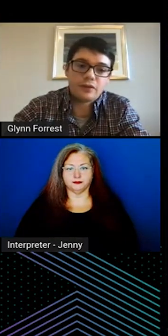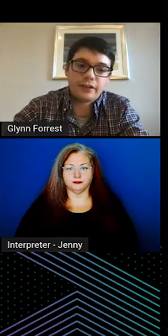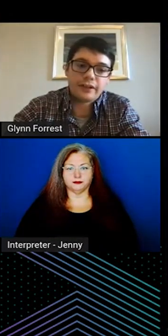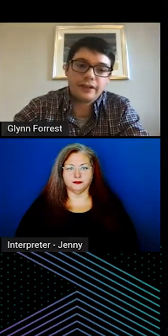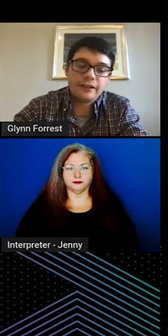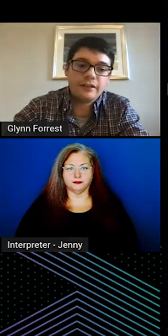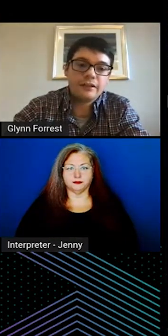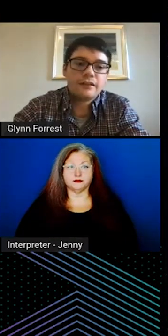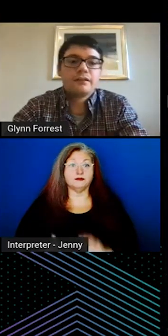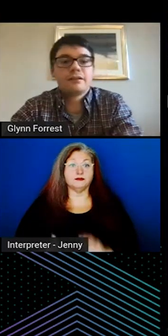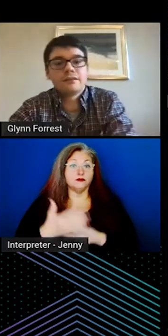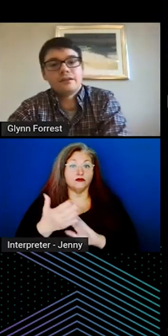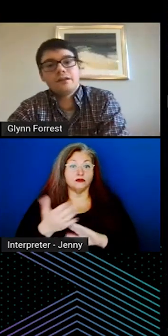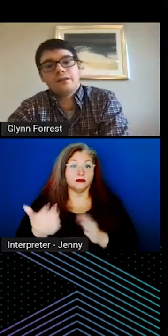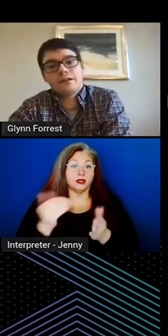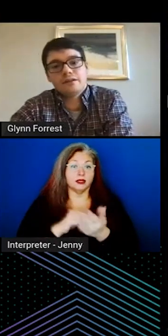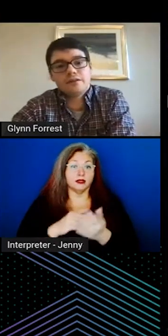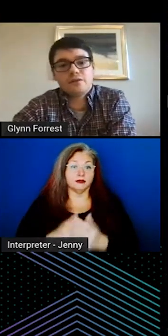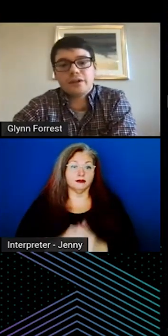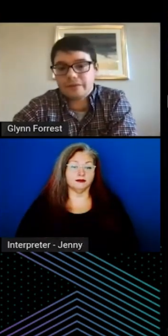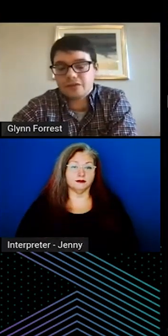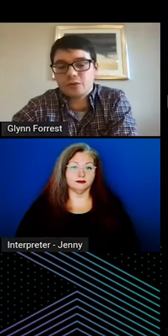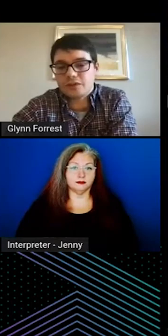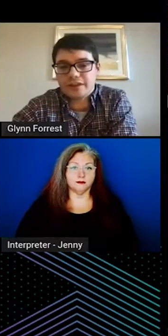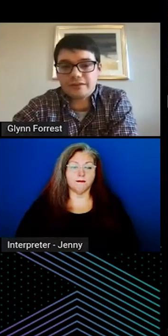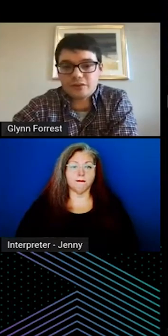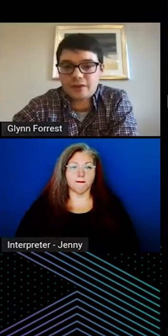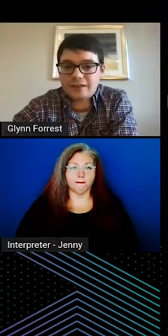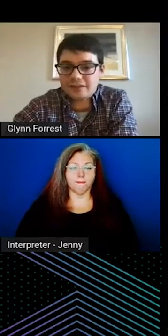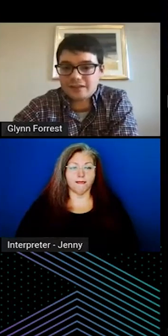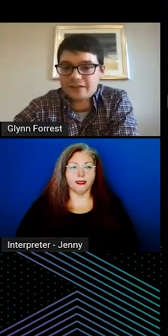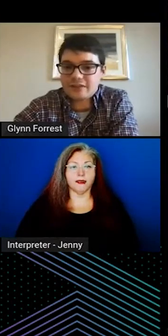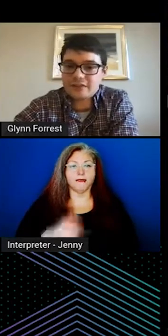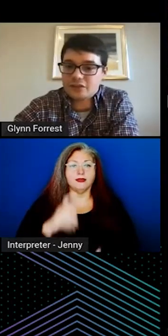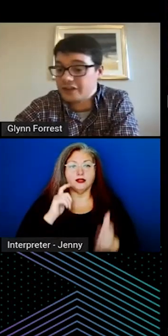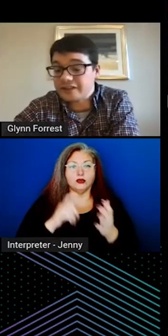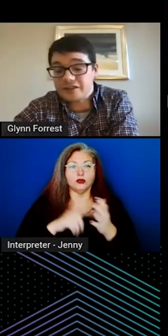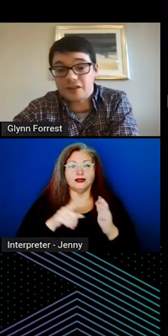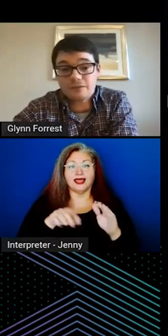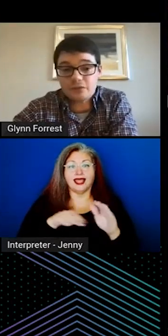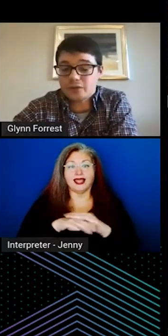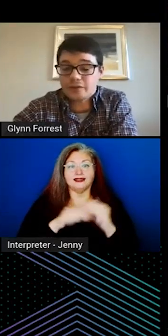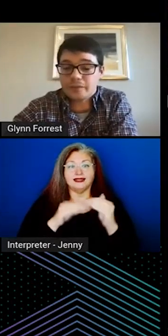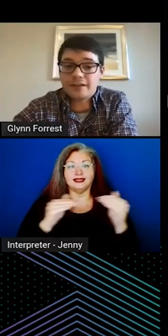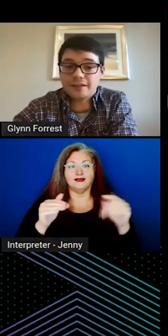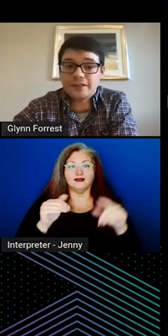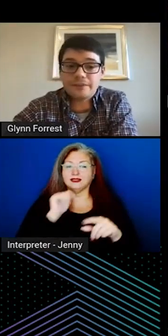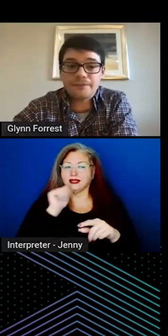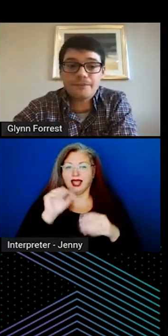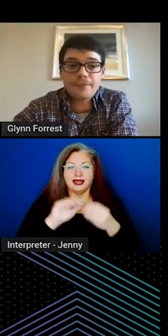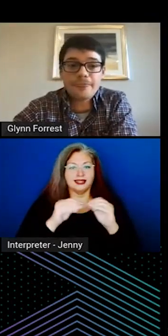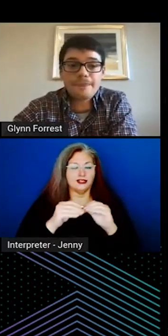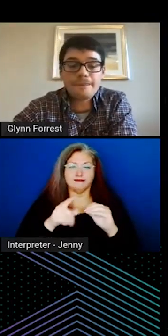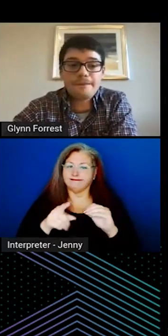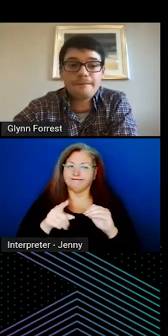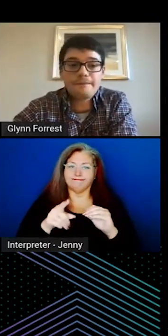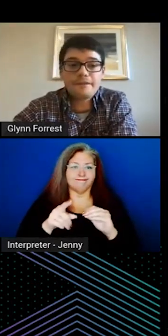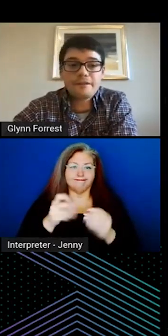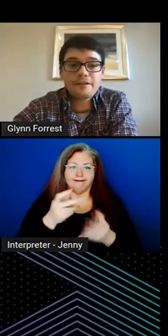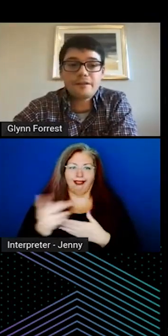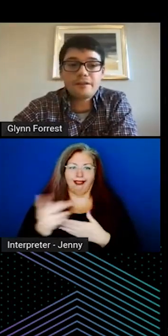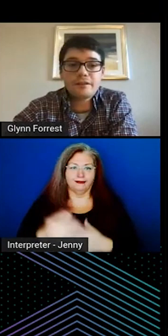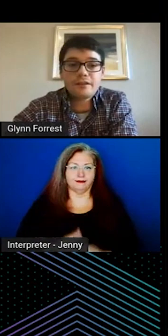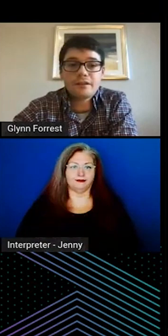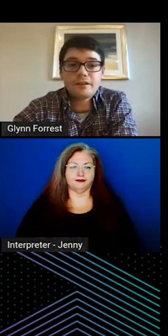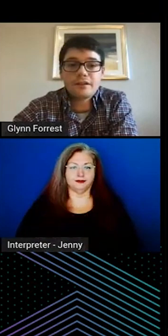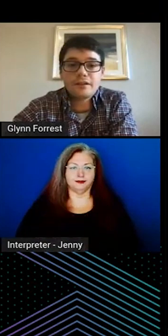And run it again. Oh yeah, it's noticed that. So access level is not an integer, so it doesn't pass either.